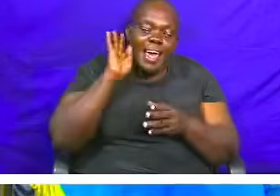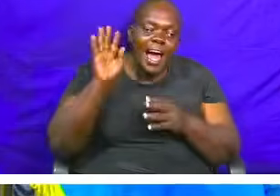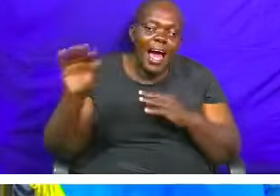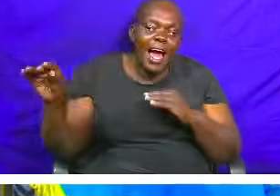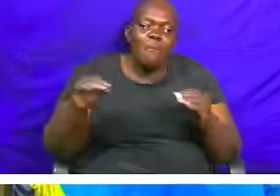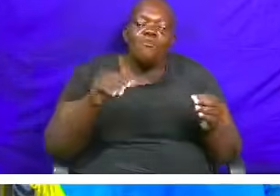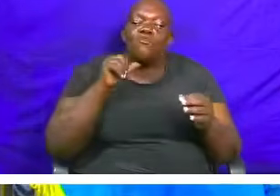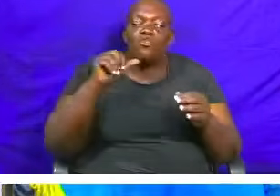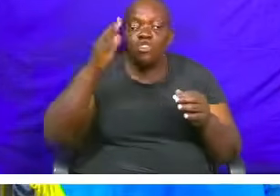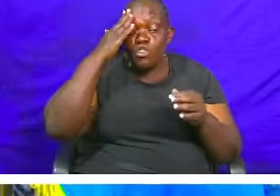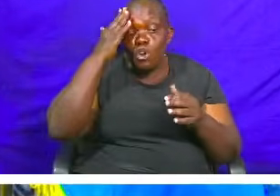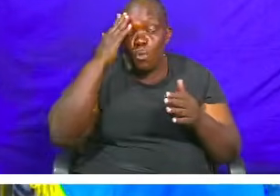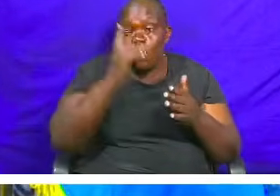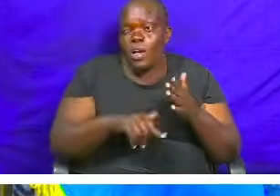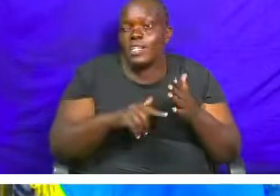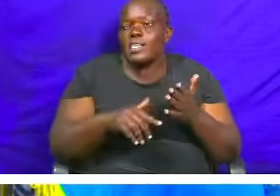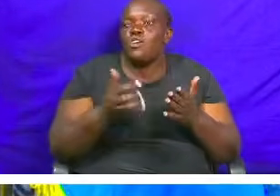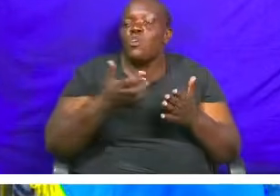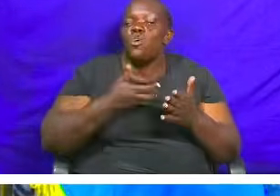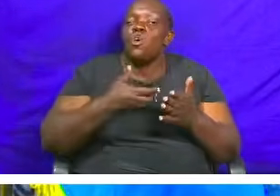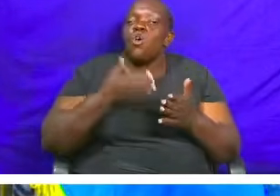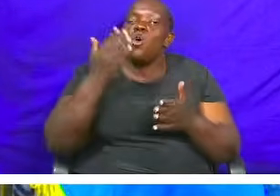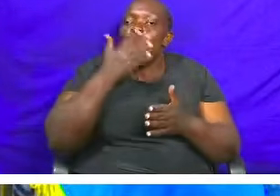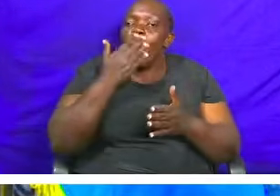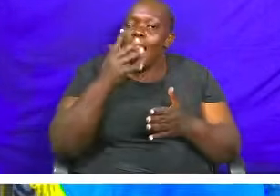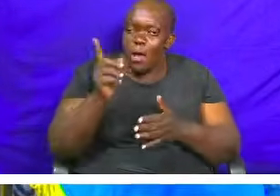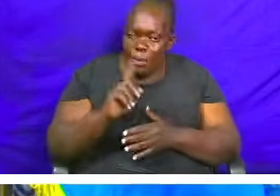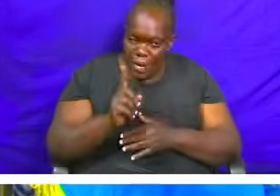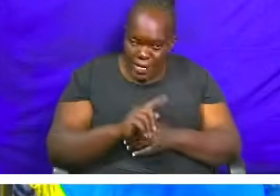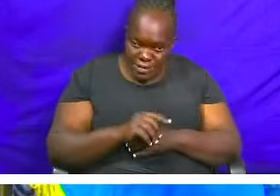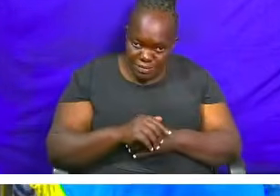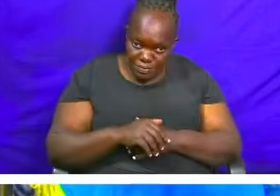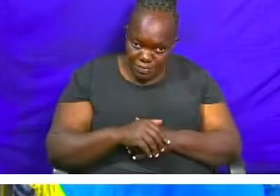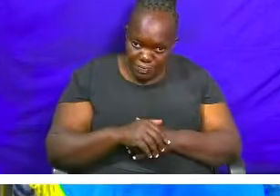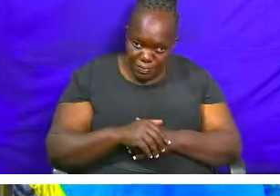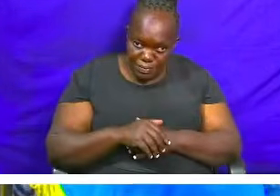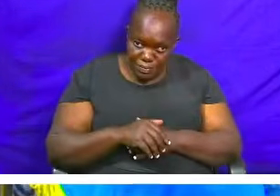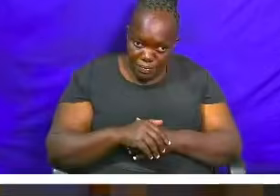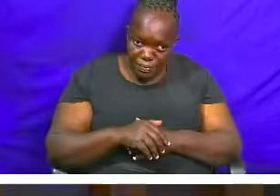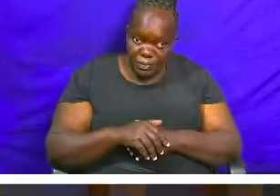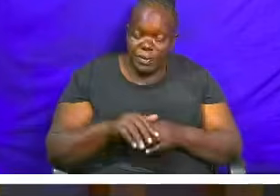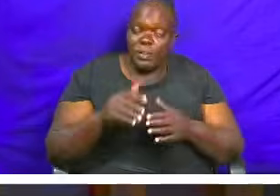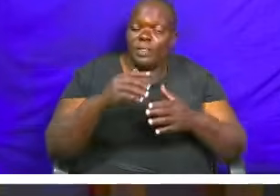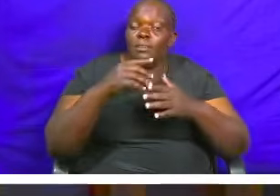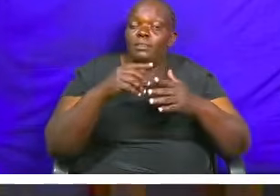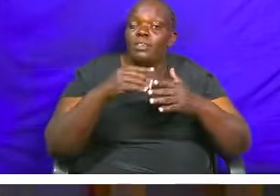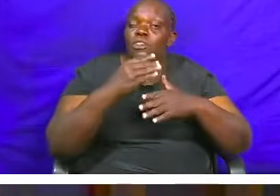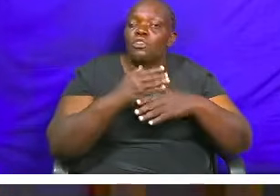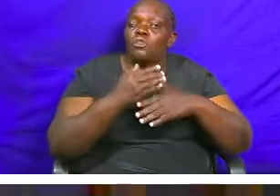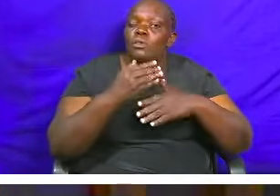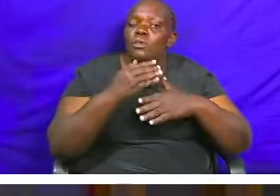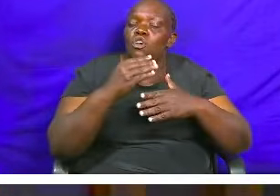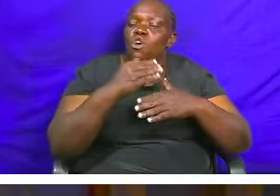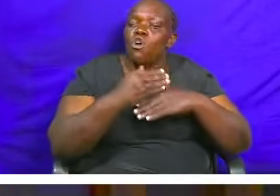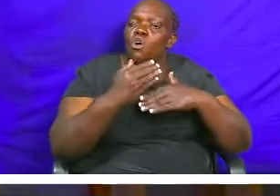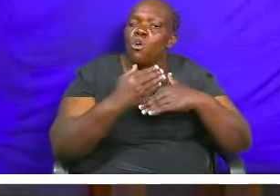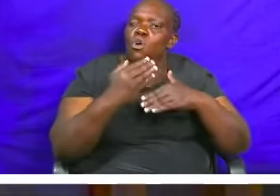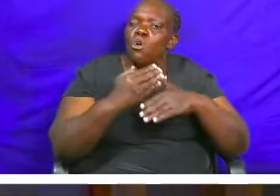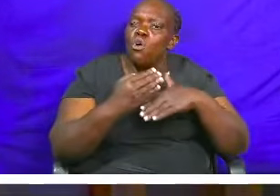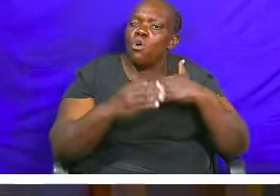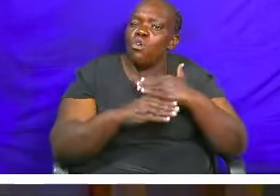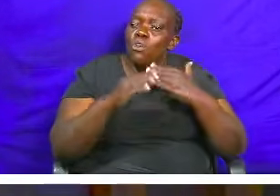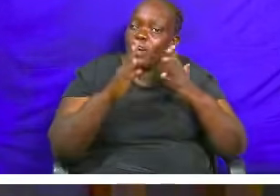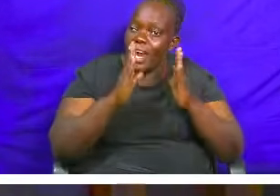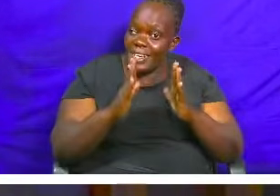don't know what. When will we have our own oil? So what the contractor does after a discovery, they must do